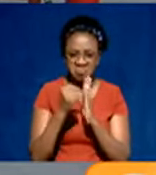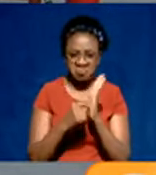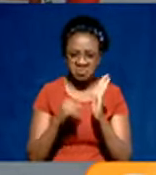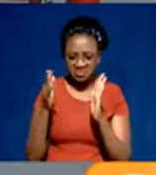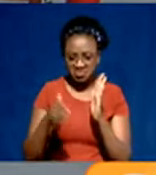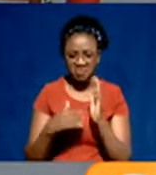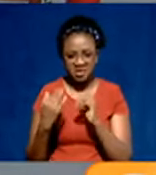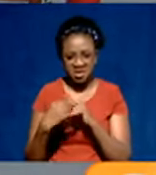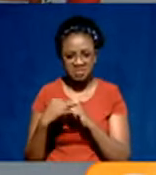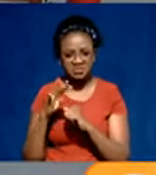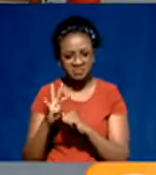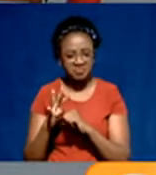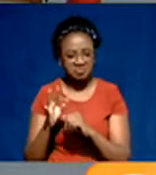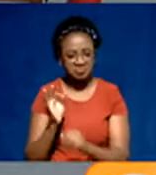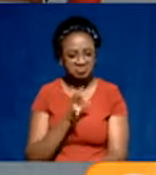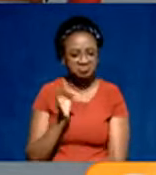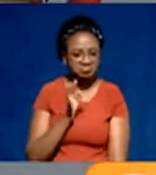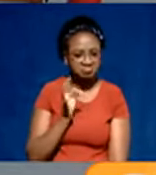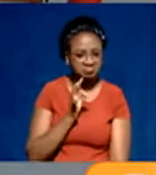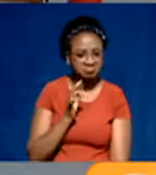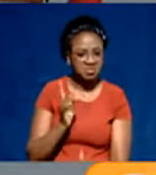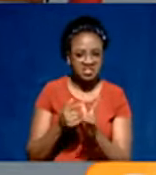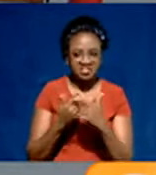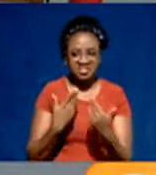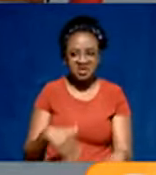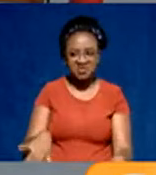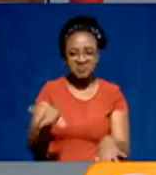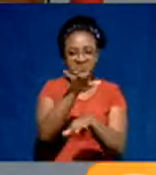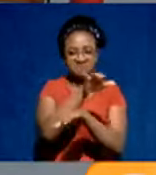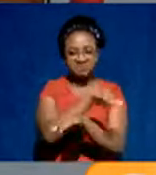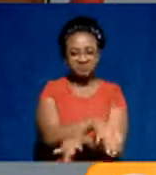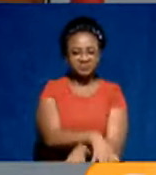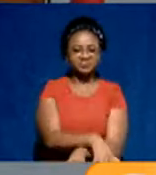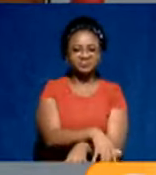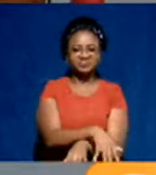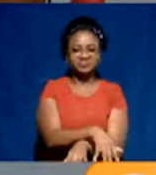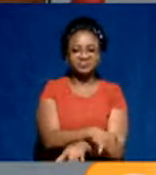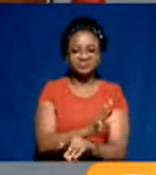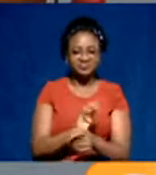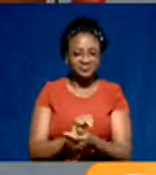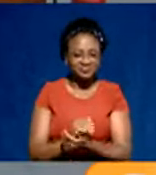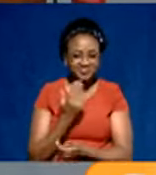Yeah. And then you cross your leg like that.